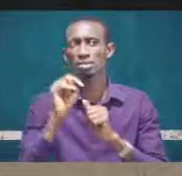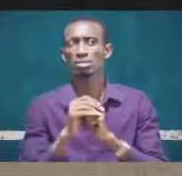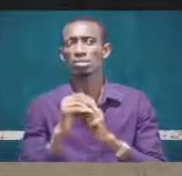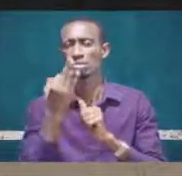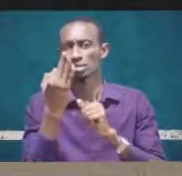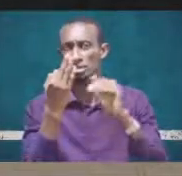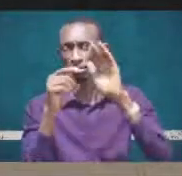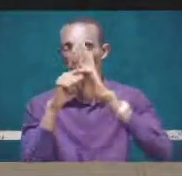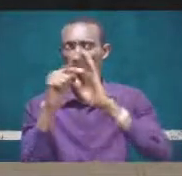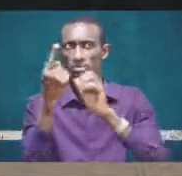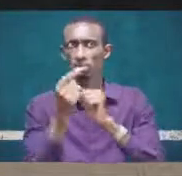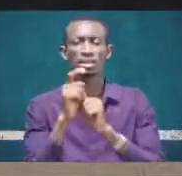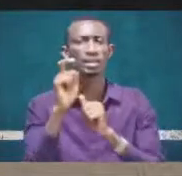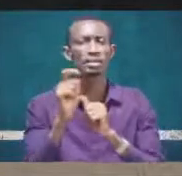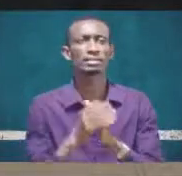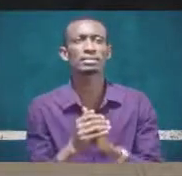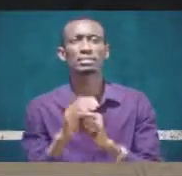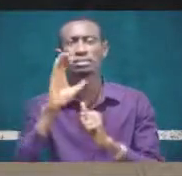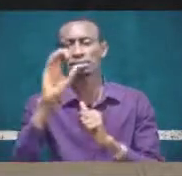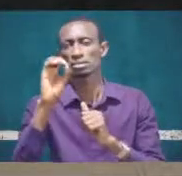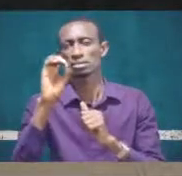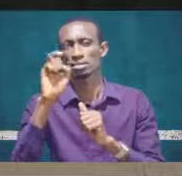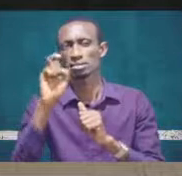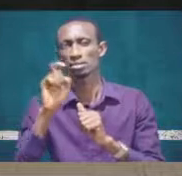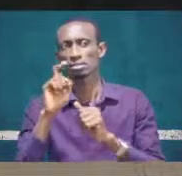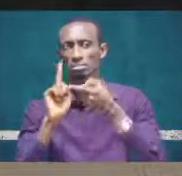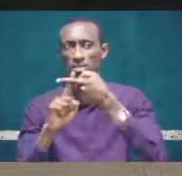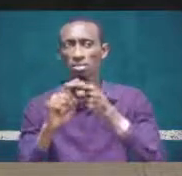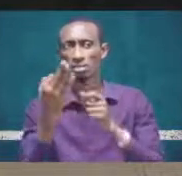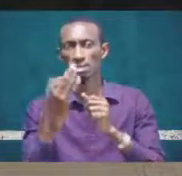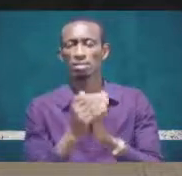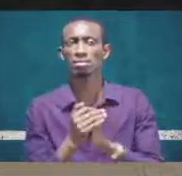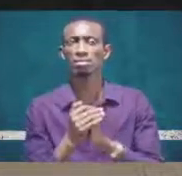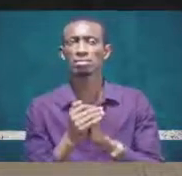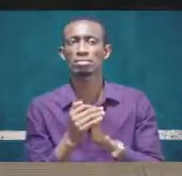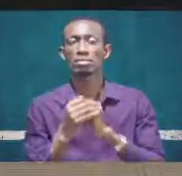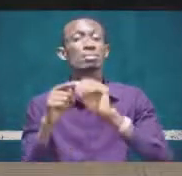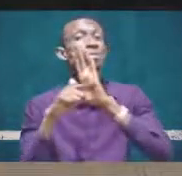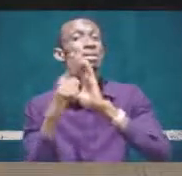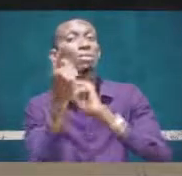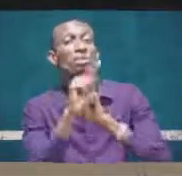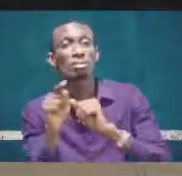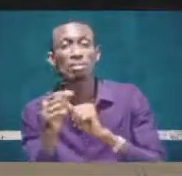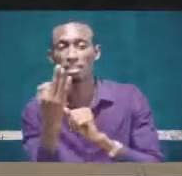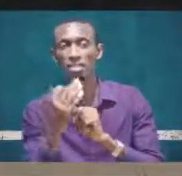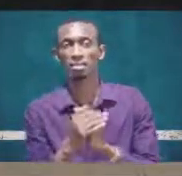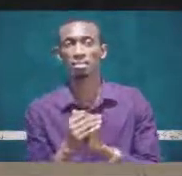minus 1 x times cosine x, plus n, 3 minus 1 divided by 3,